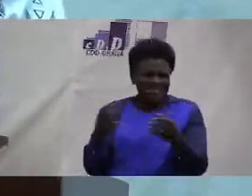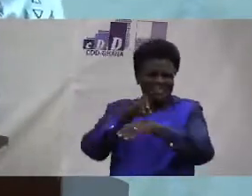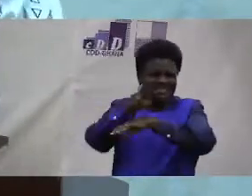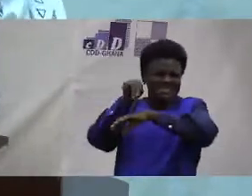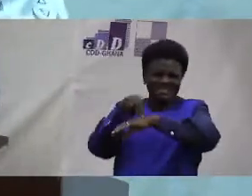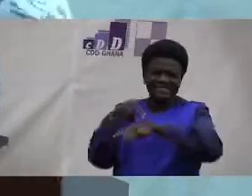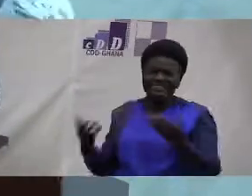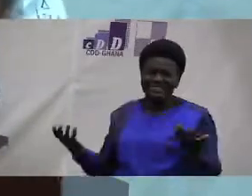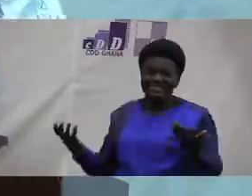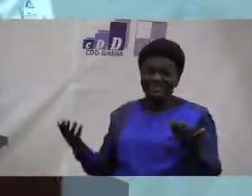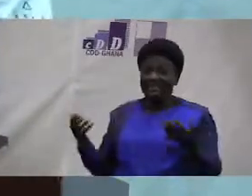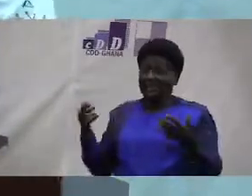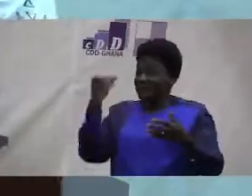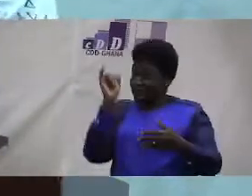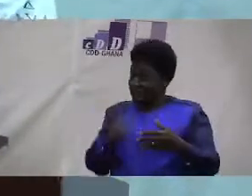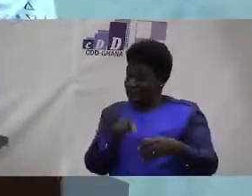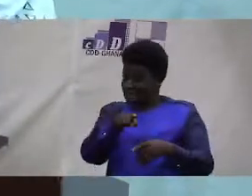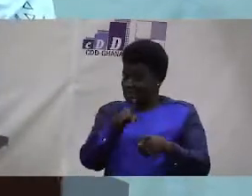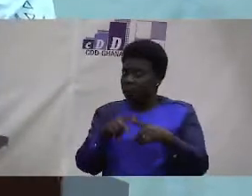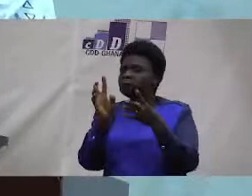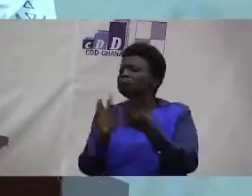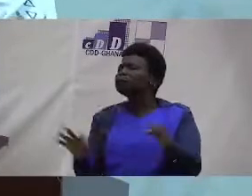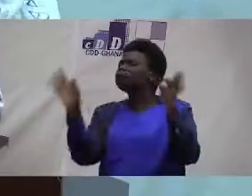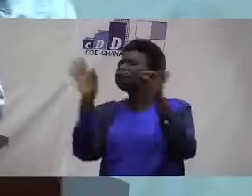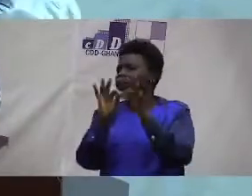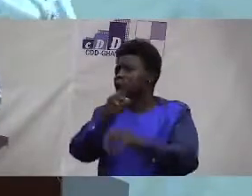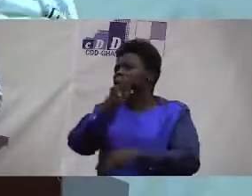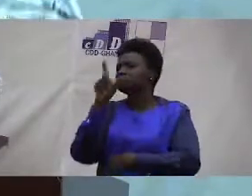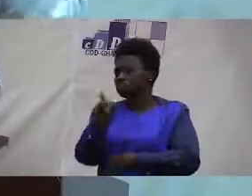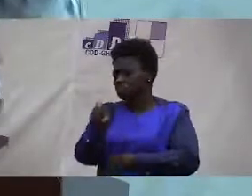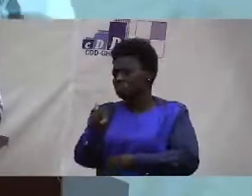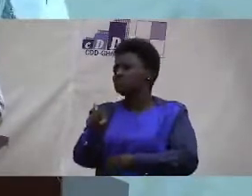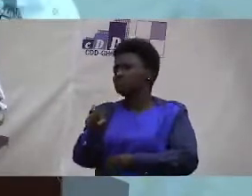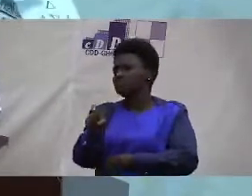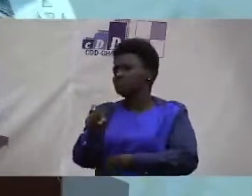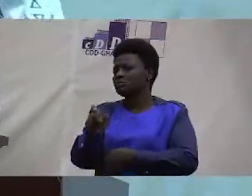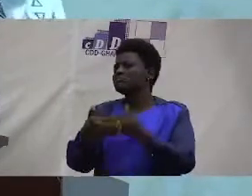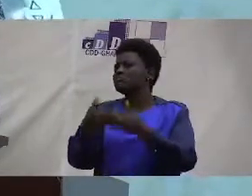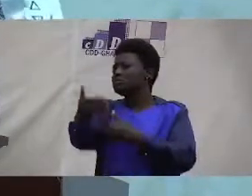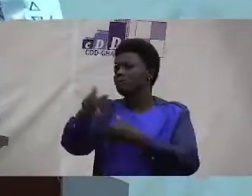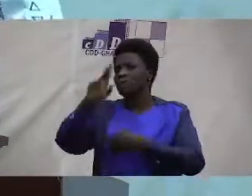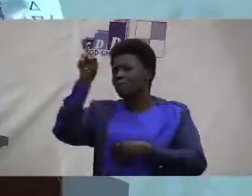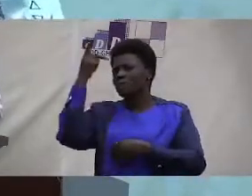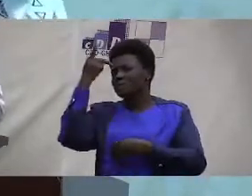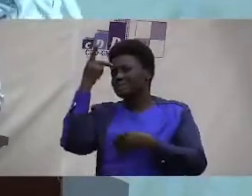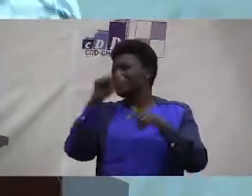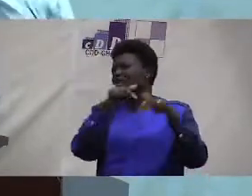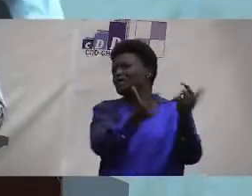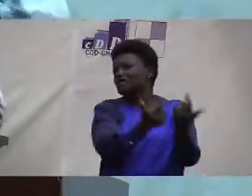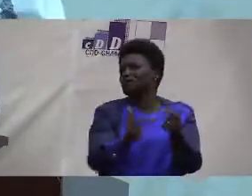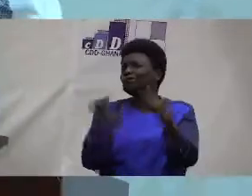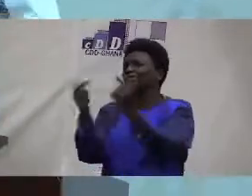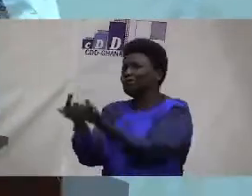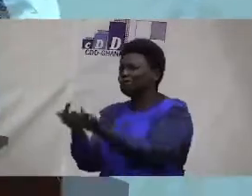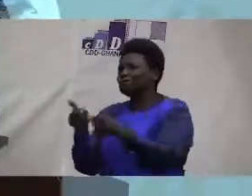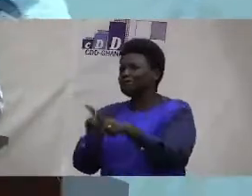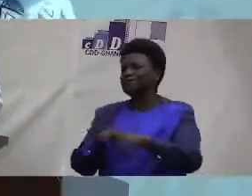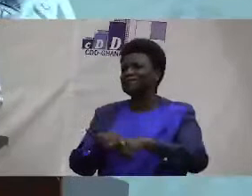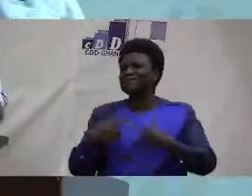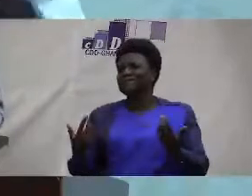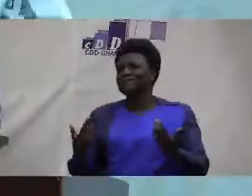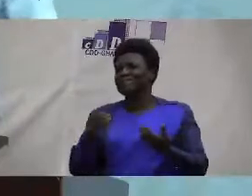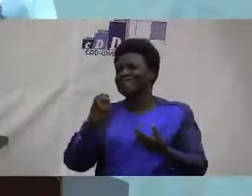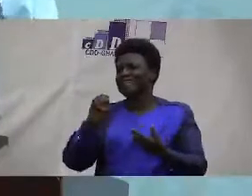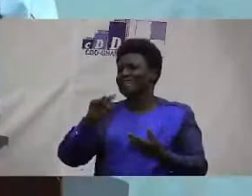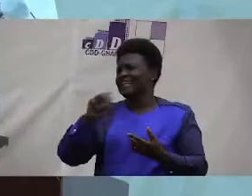nations? That itself is a very critical question beyond political parties, beyond ethnicity, but